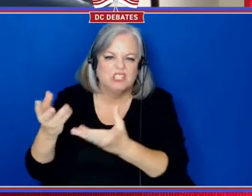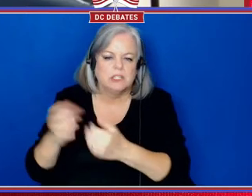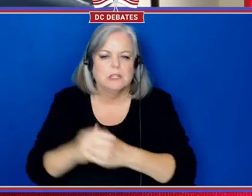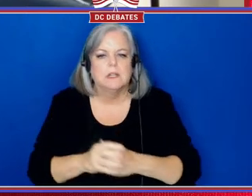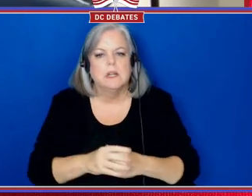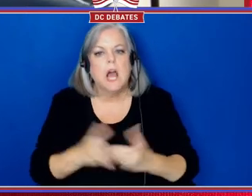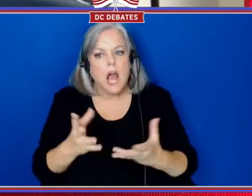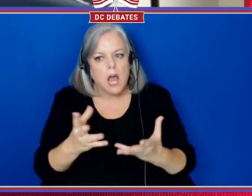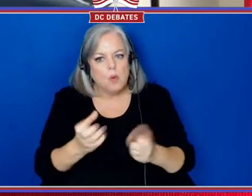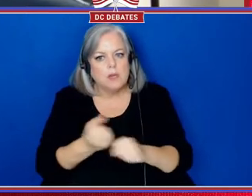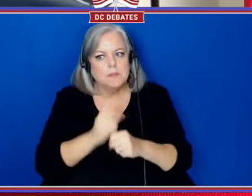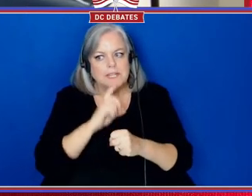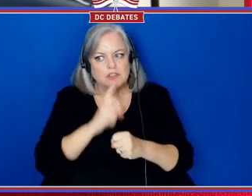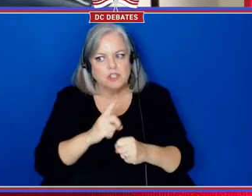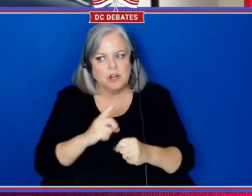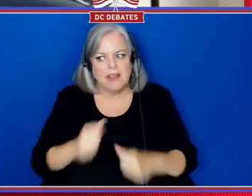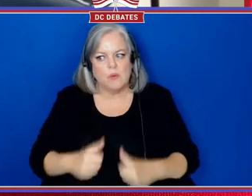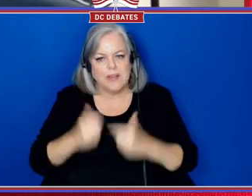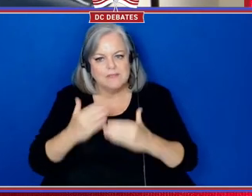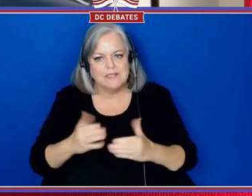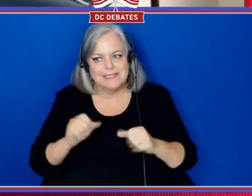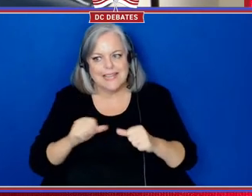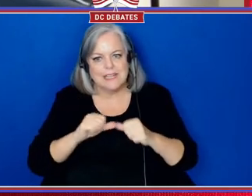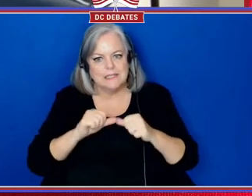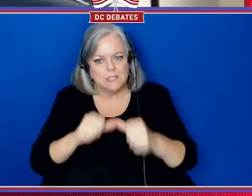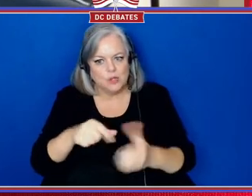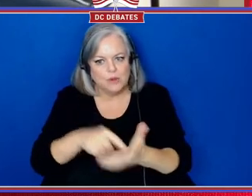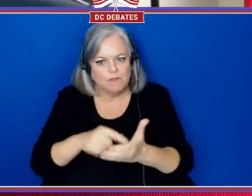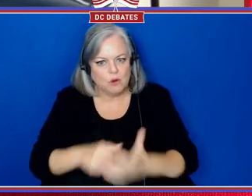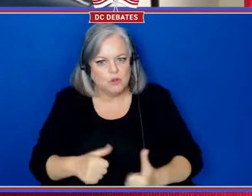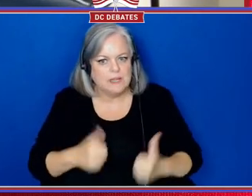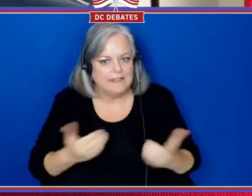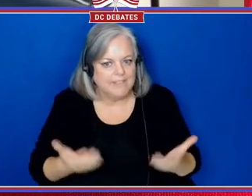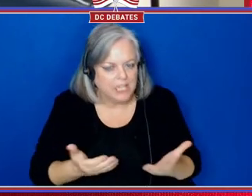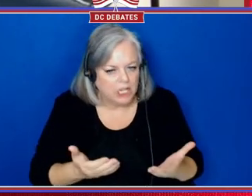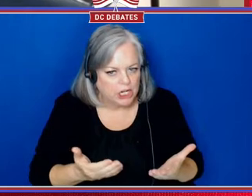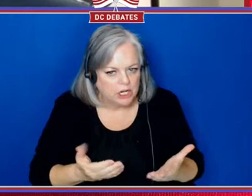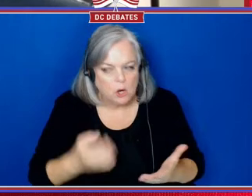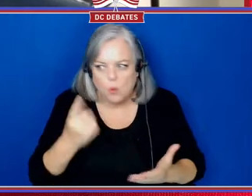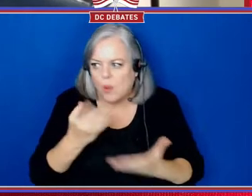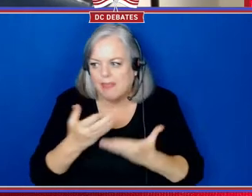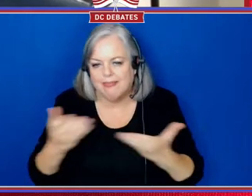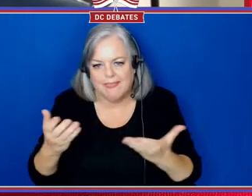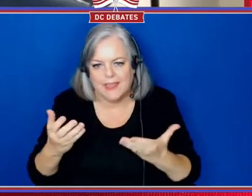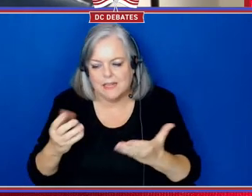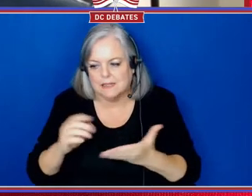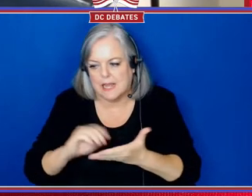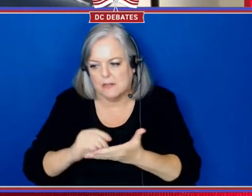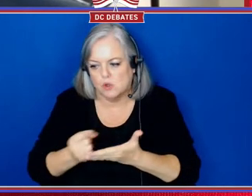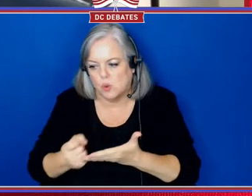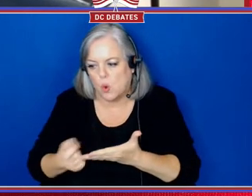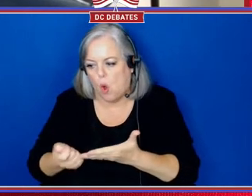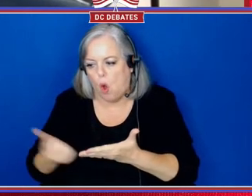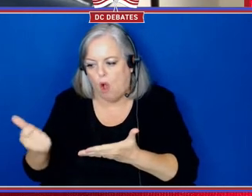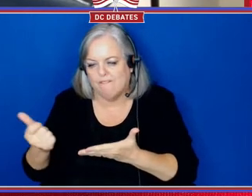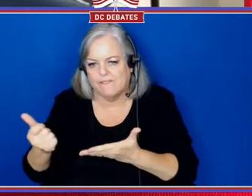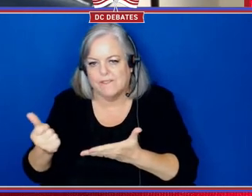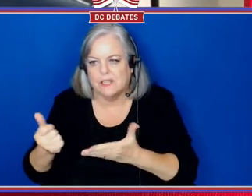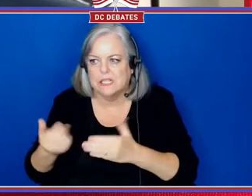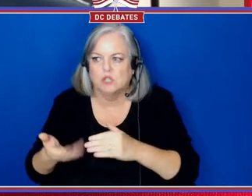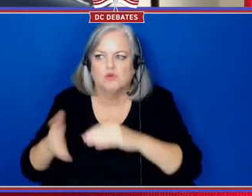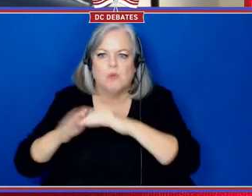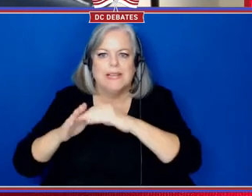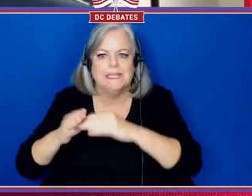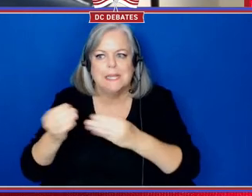Tax Revision Commission to take off the table is raising our property taxes. And I'm concerned that some of the